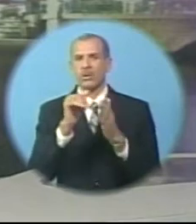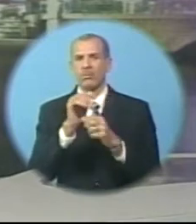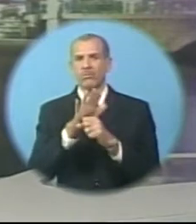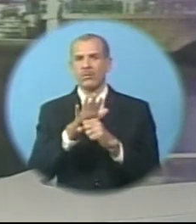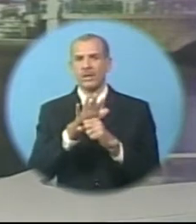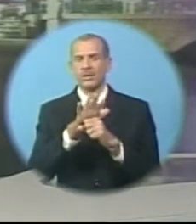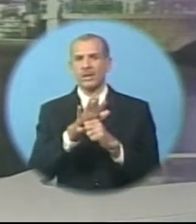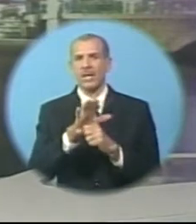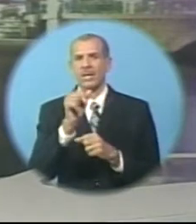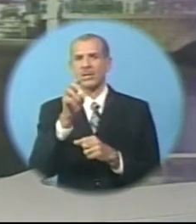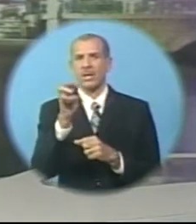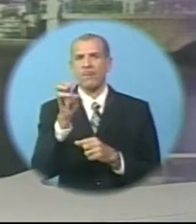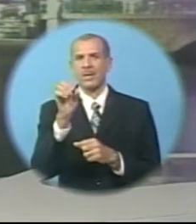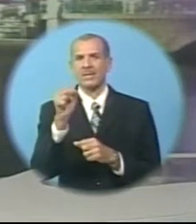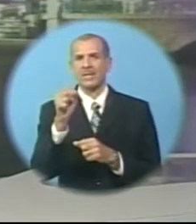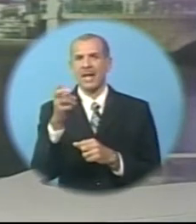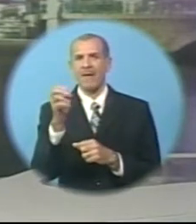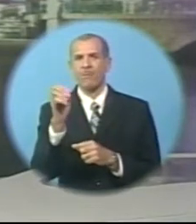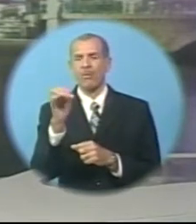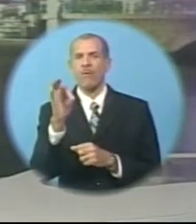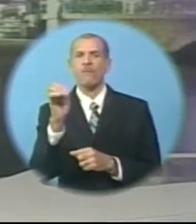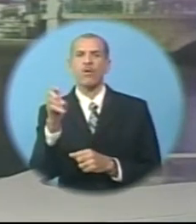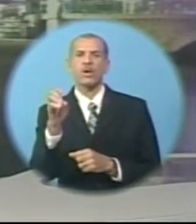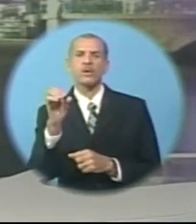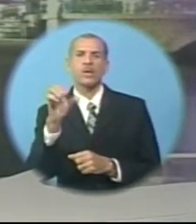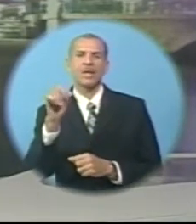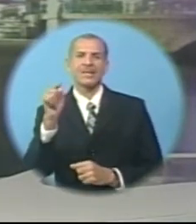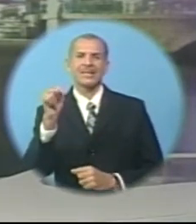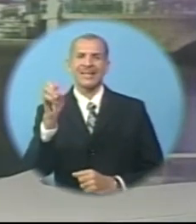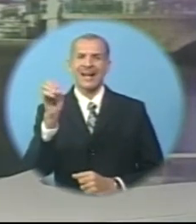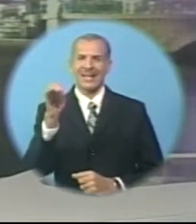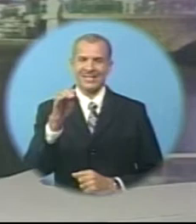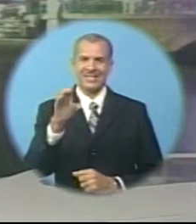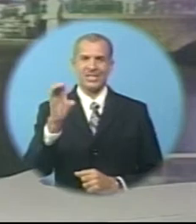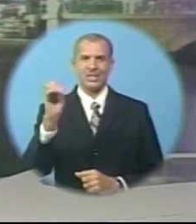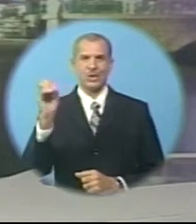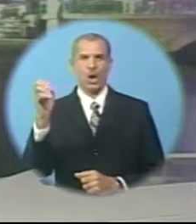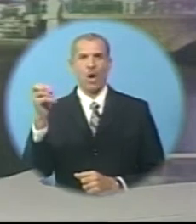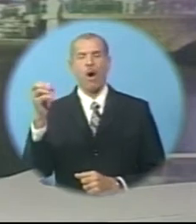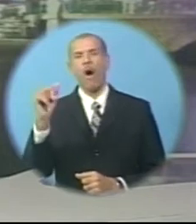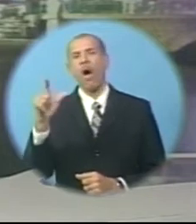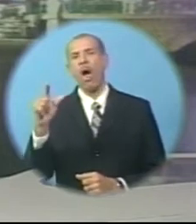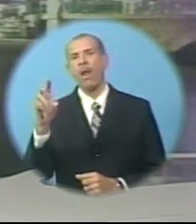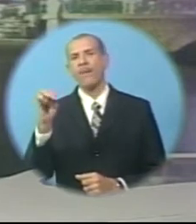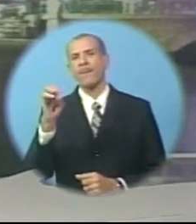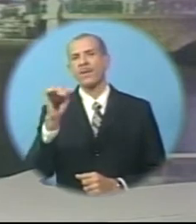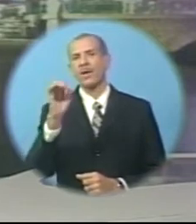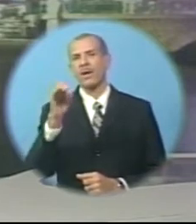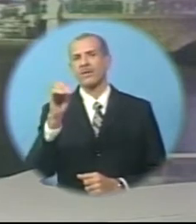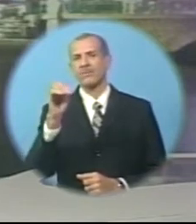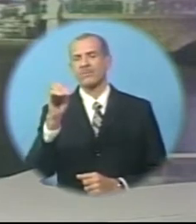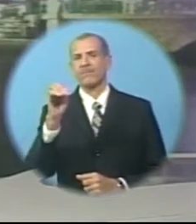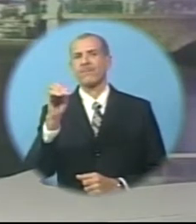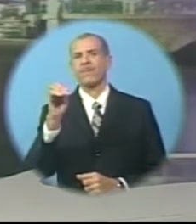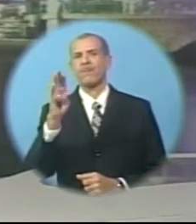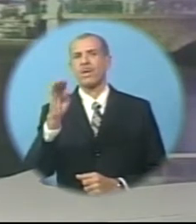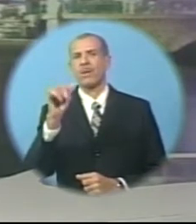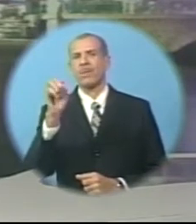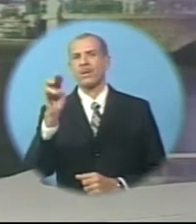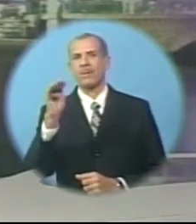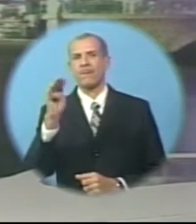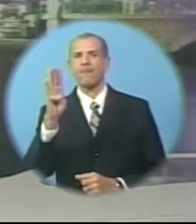outages: Sherman's, Half Moon Fort, Colleton Gardens, Checker Hall, Maycox, Bourbon,